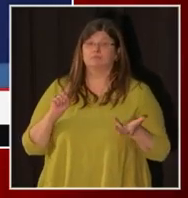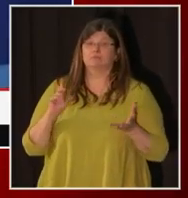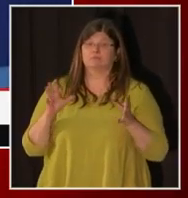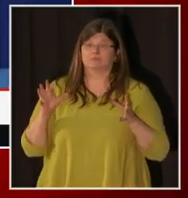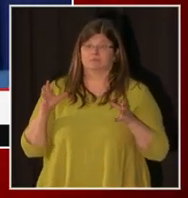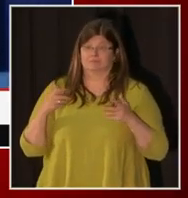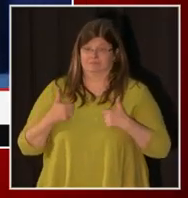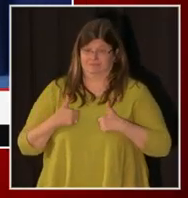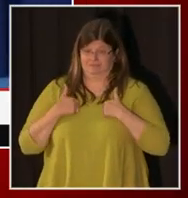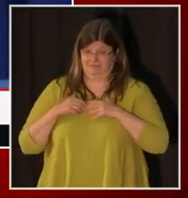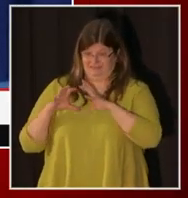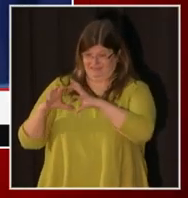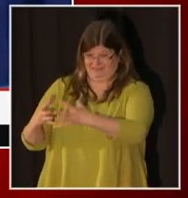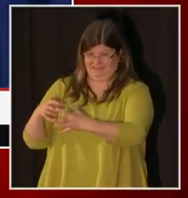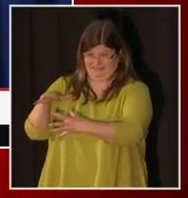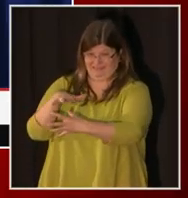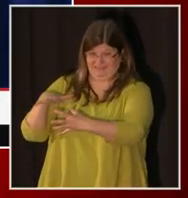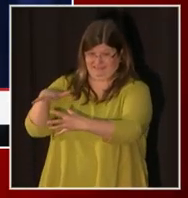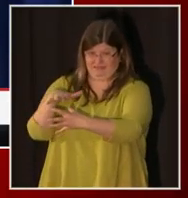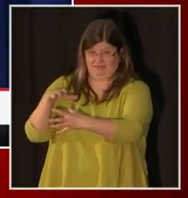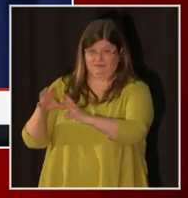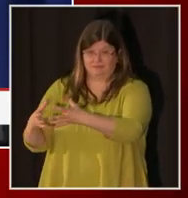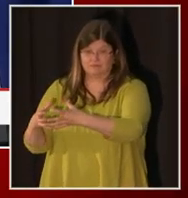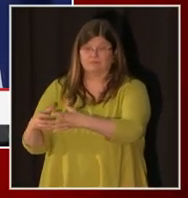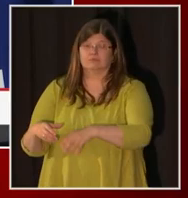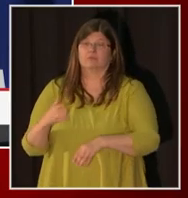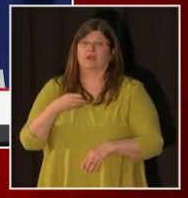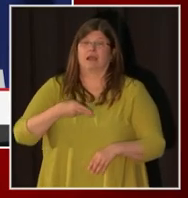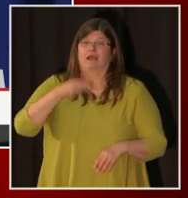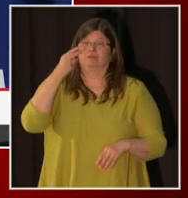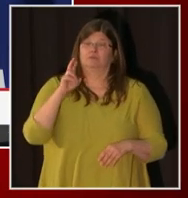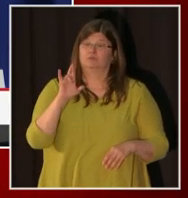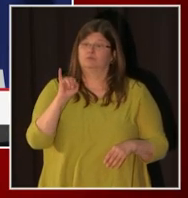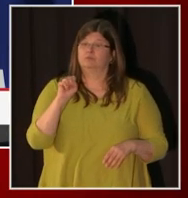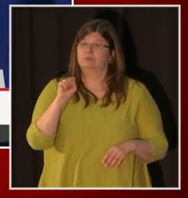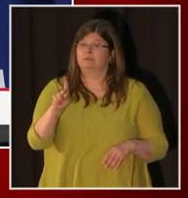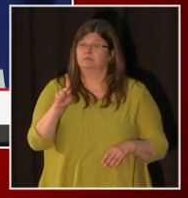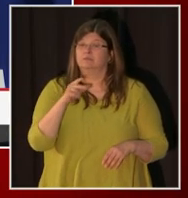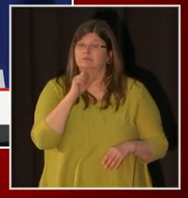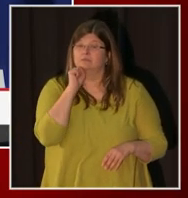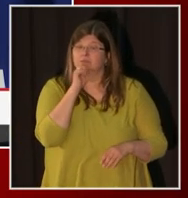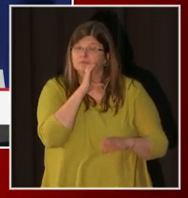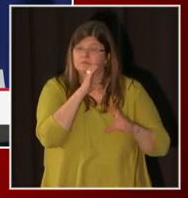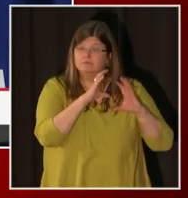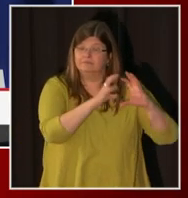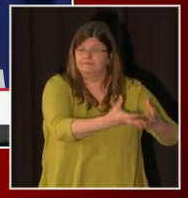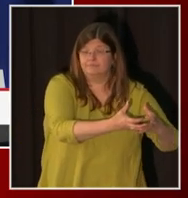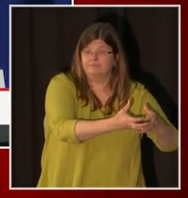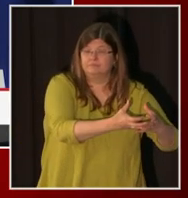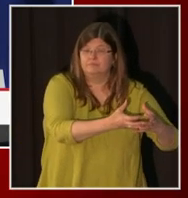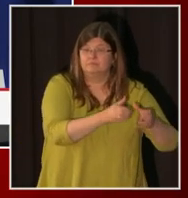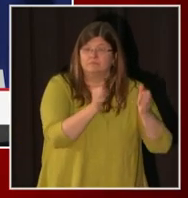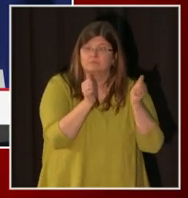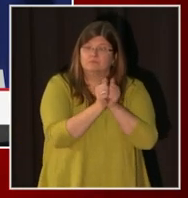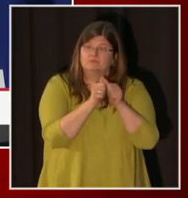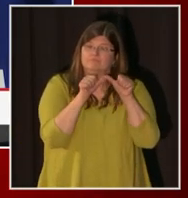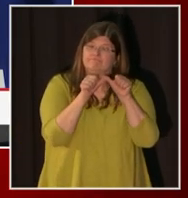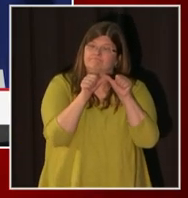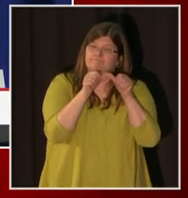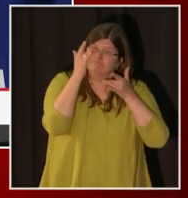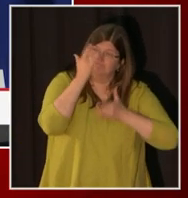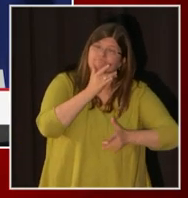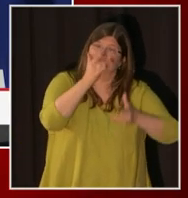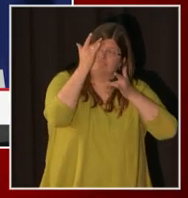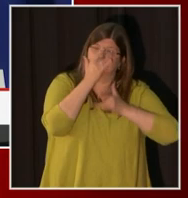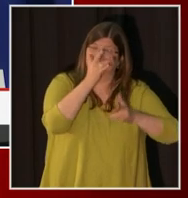high-risk populations, especially those who are seniors and some individuals with chronic health conditions. And we are